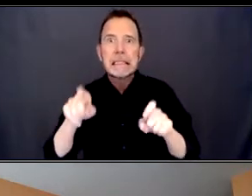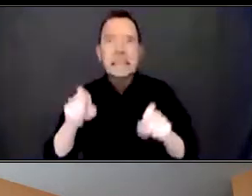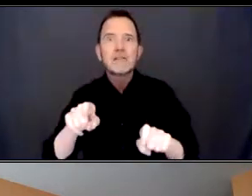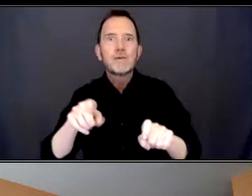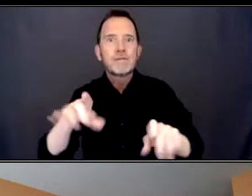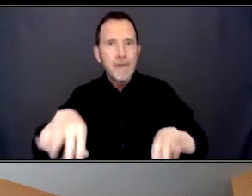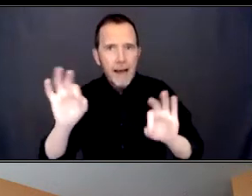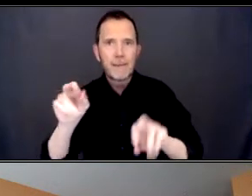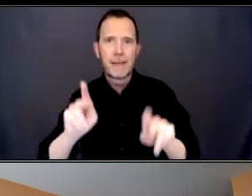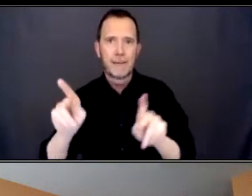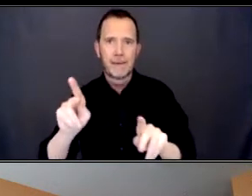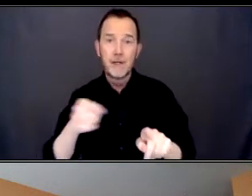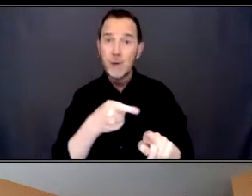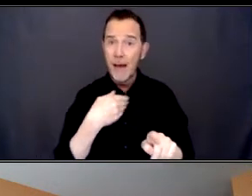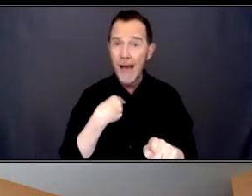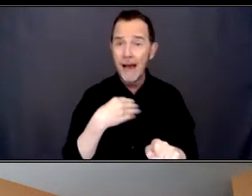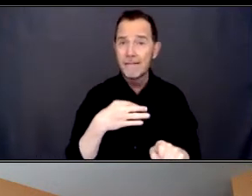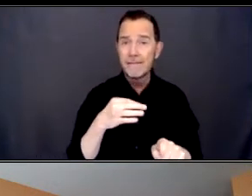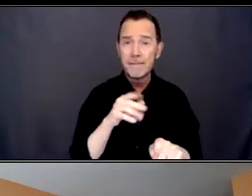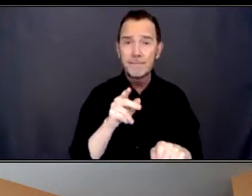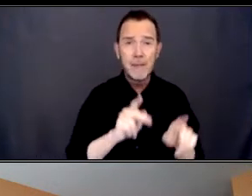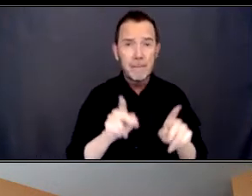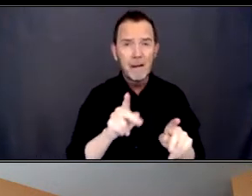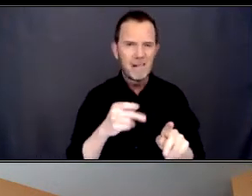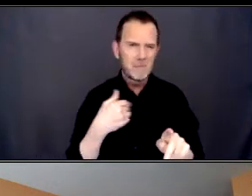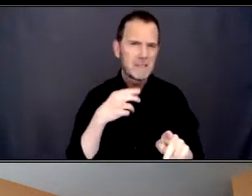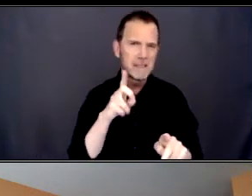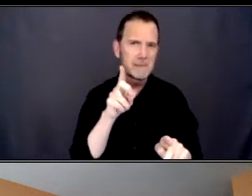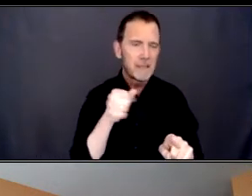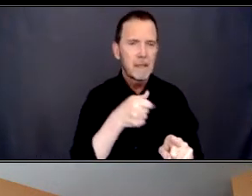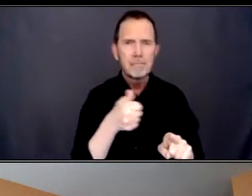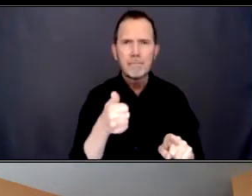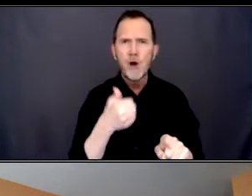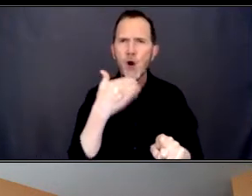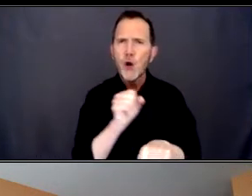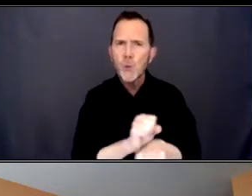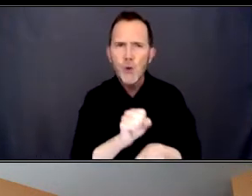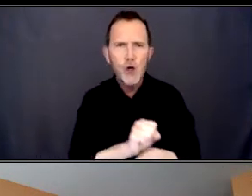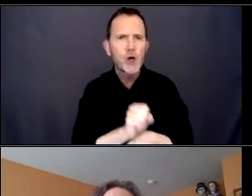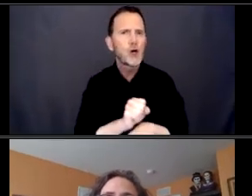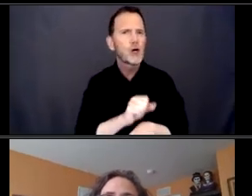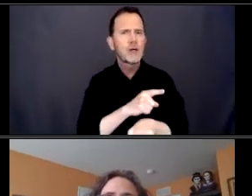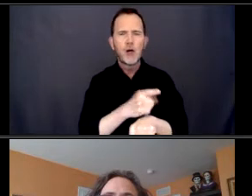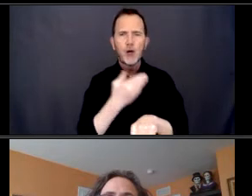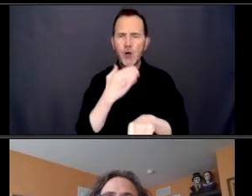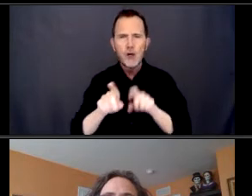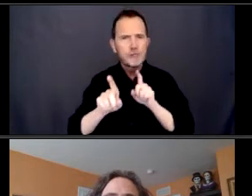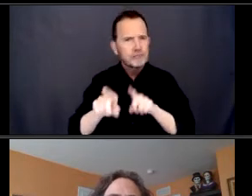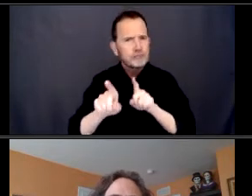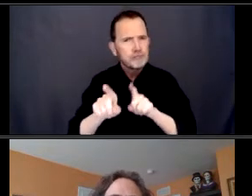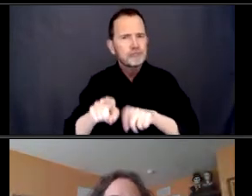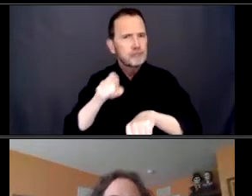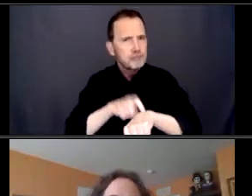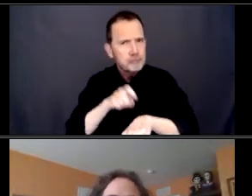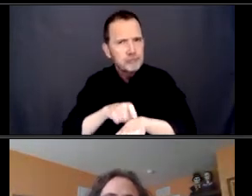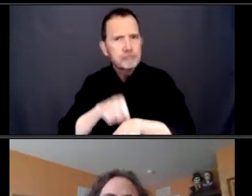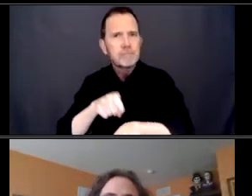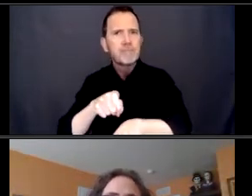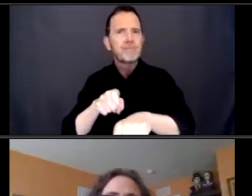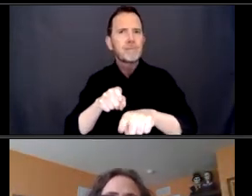are loyal, good employees, you will get the attention of people, because it's so hard to find people right now. That's just an untapped